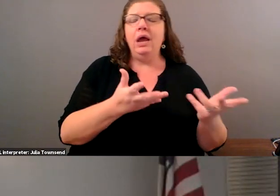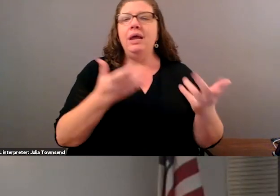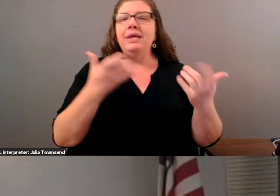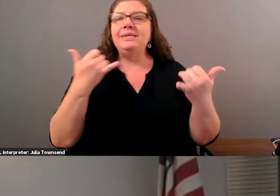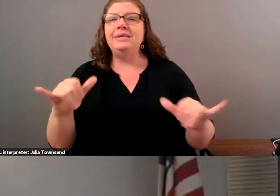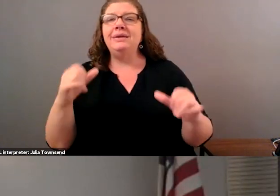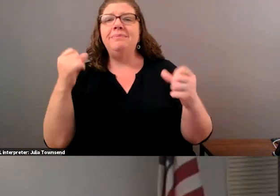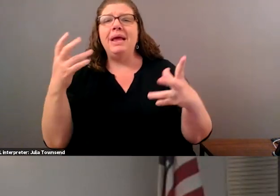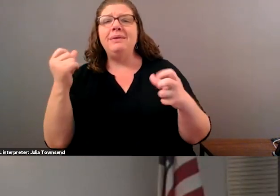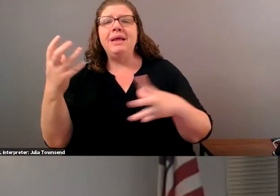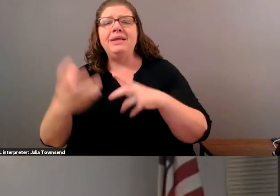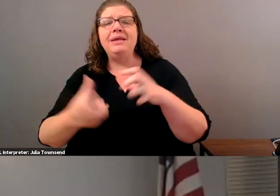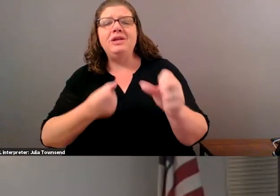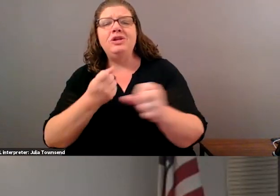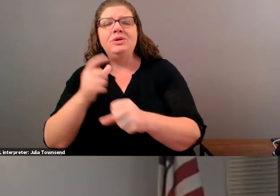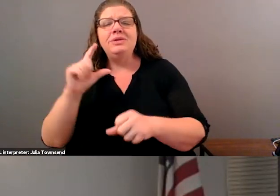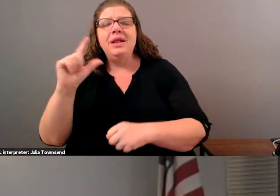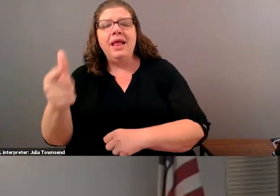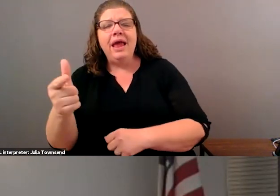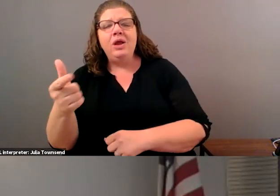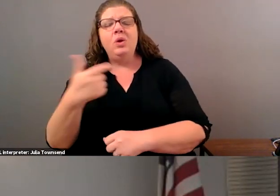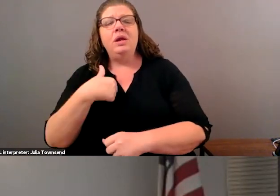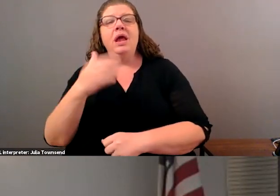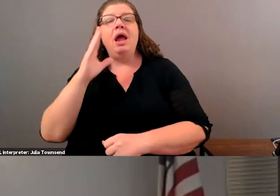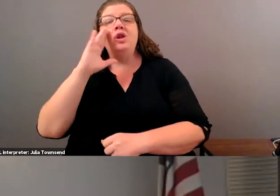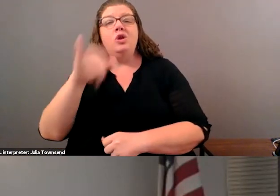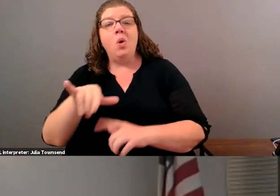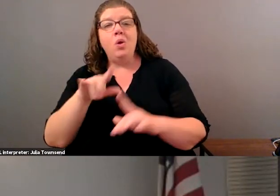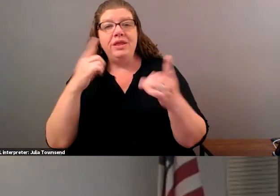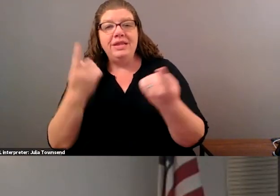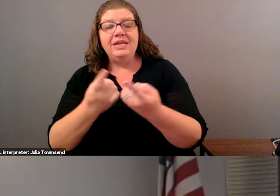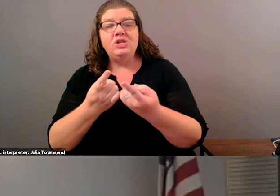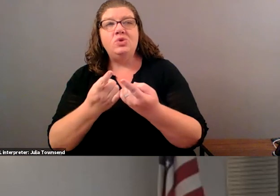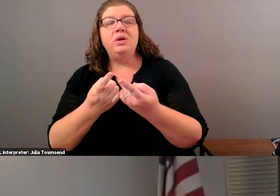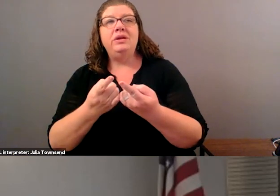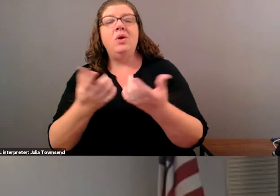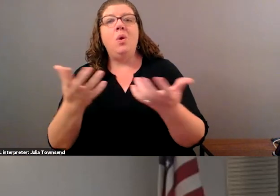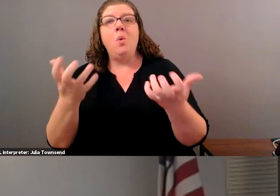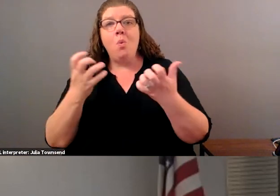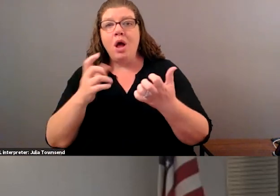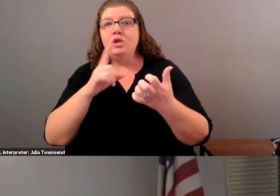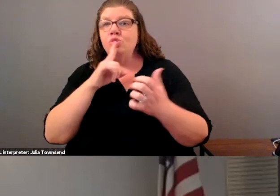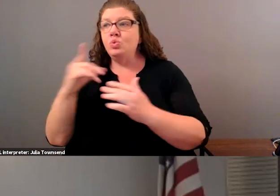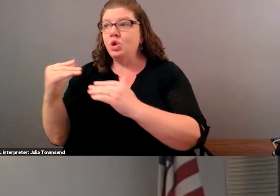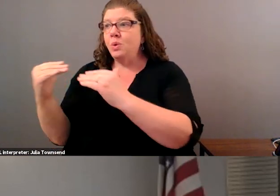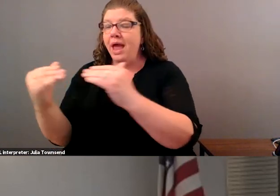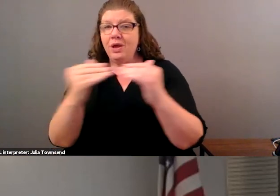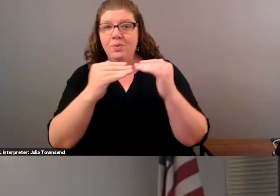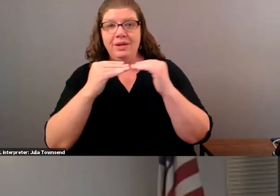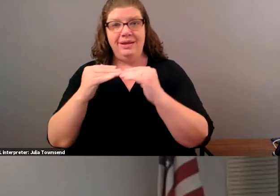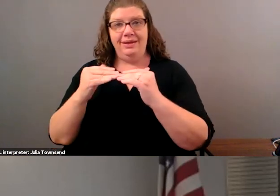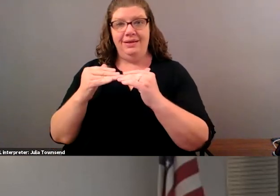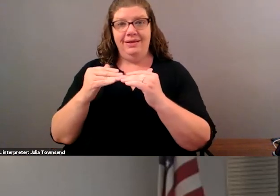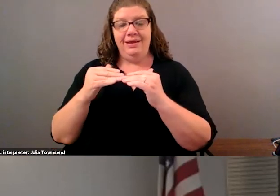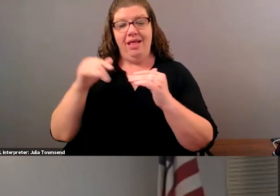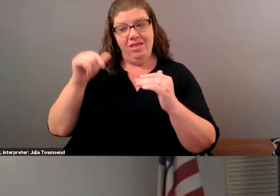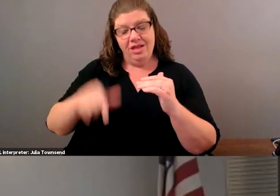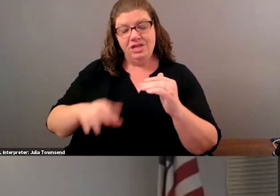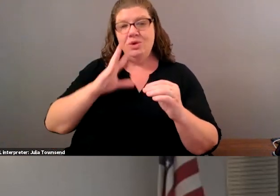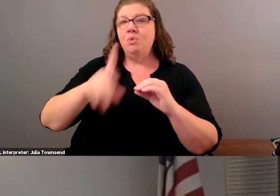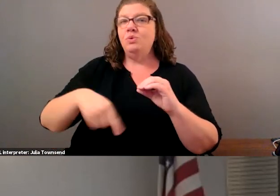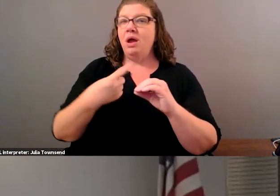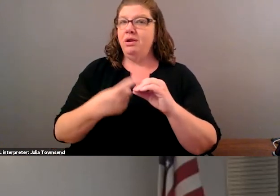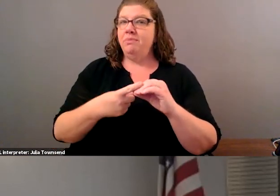years later, where I know that our district, wants true equity. This is what we're talking about,